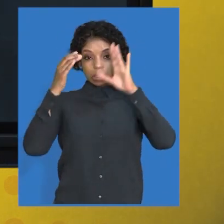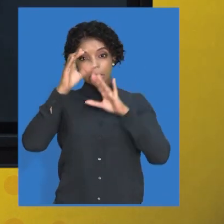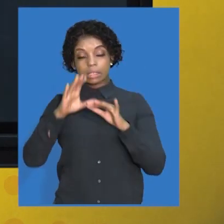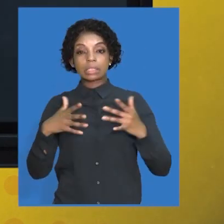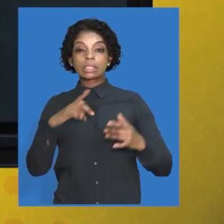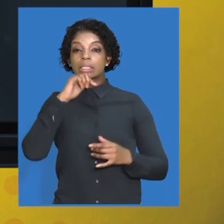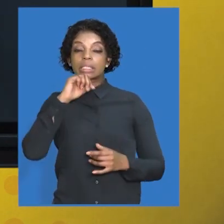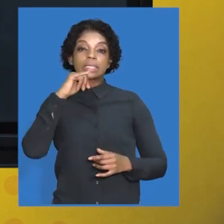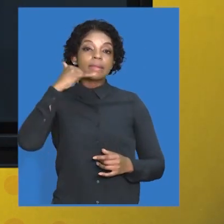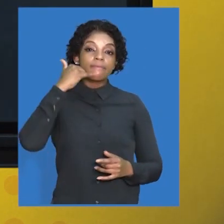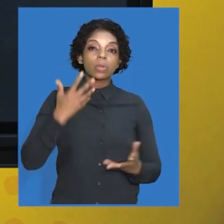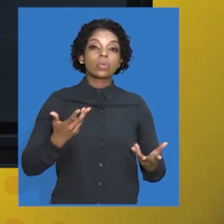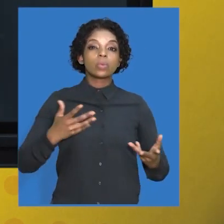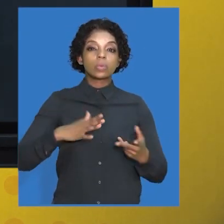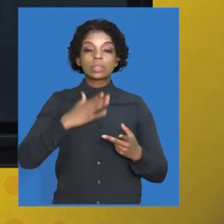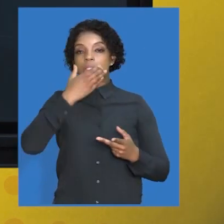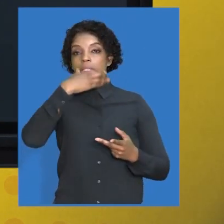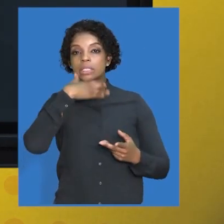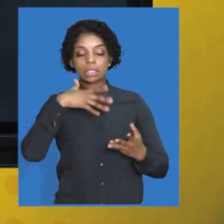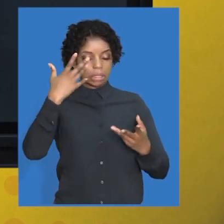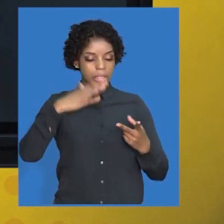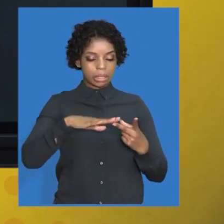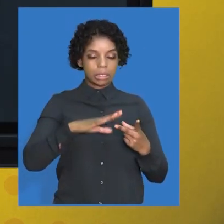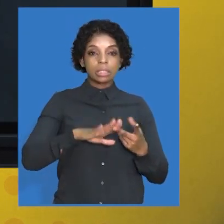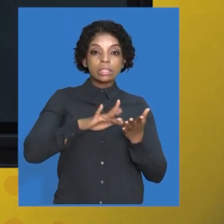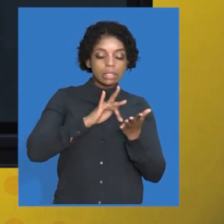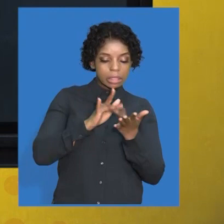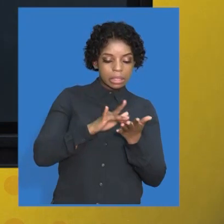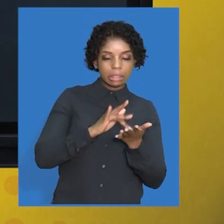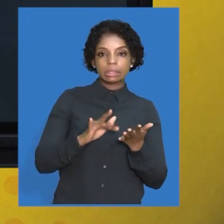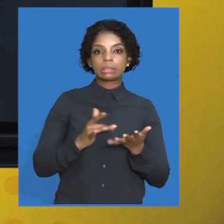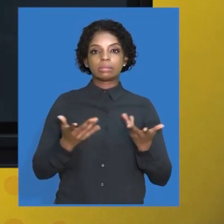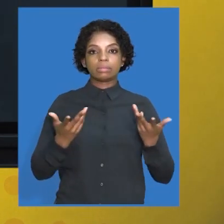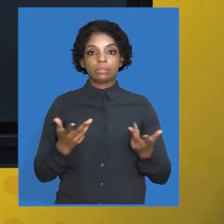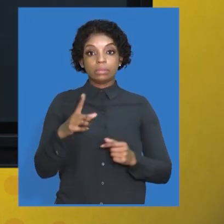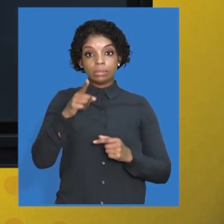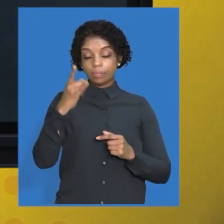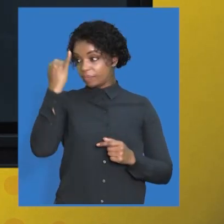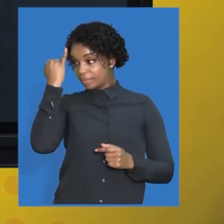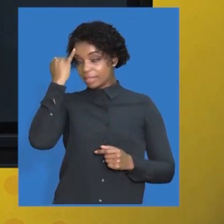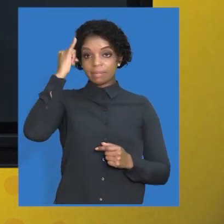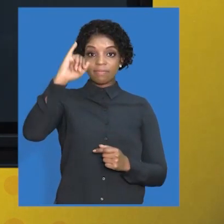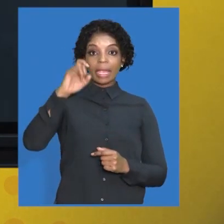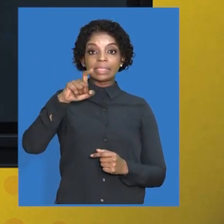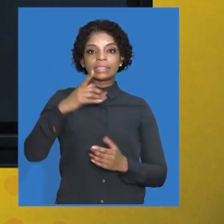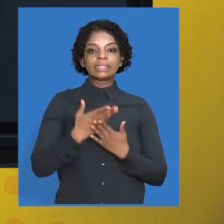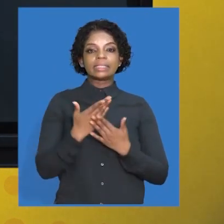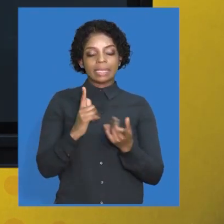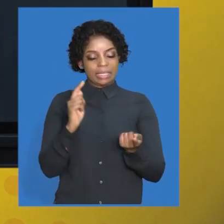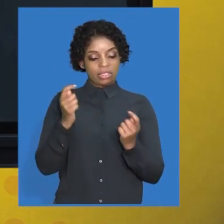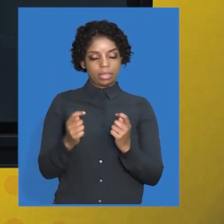the iPhone, the iPad. So they bring in this creativity, this innovation, which can change a